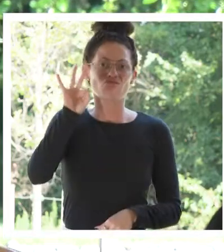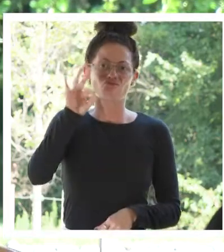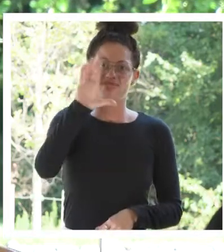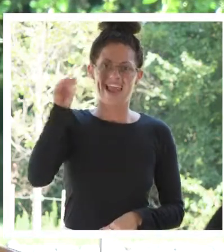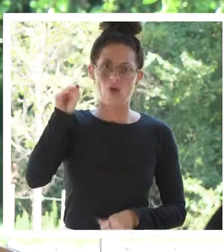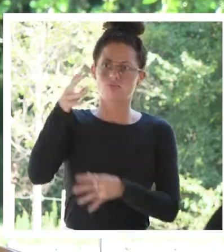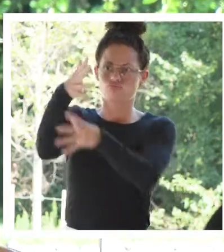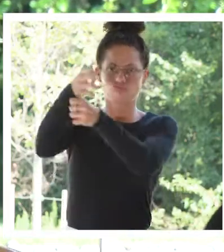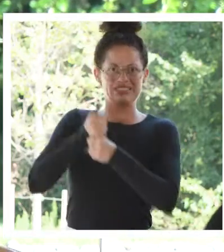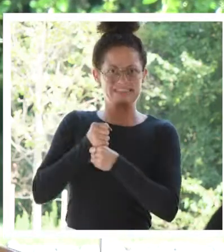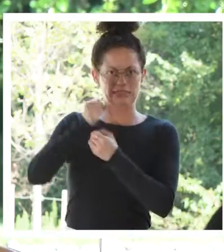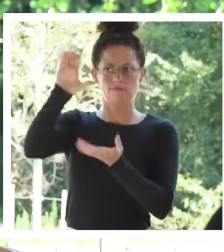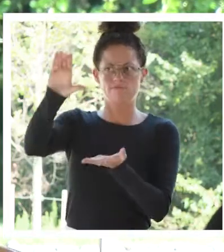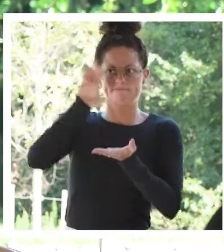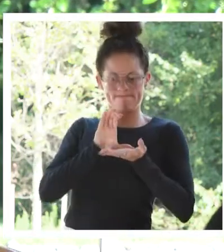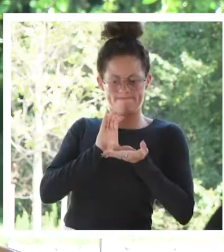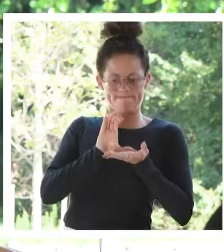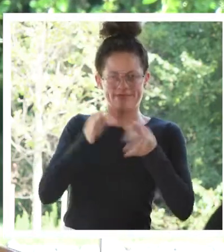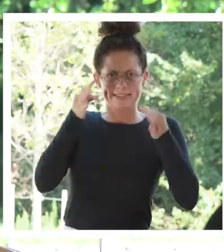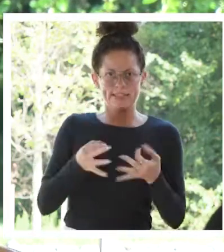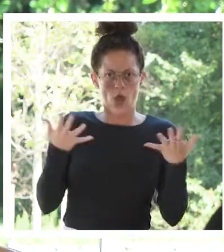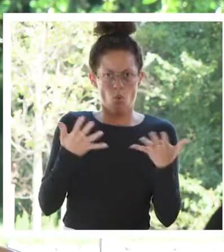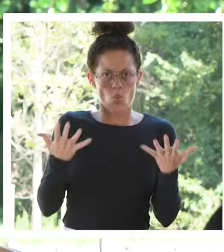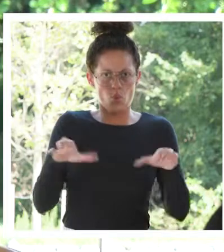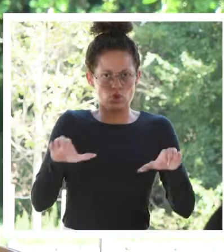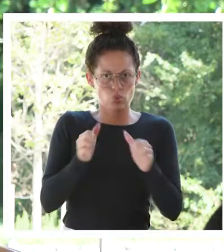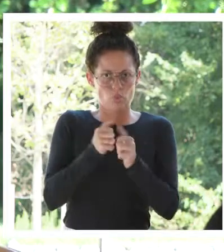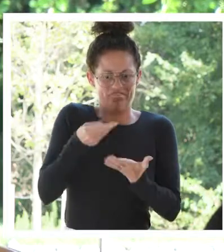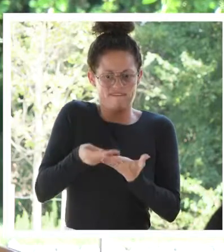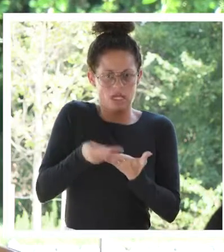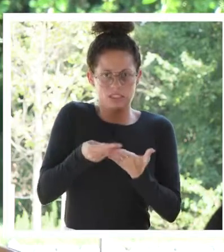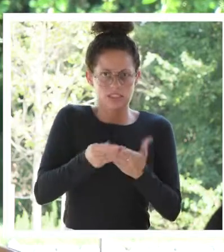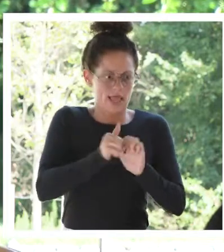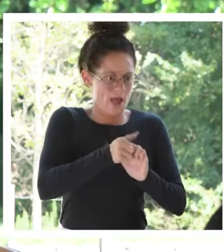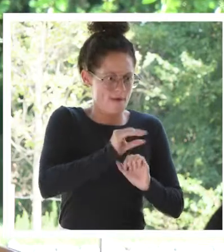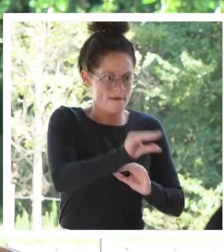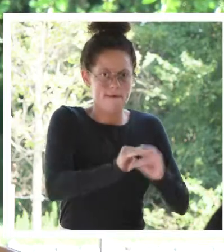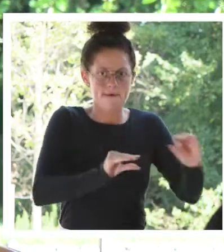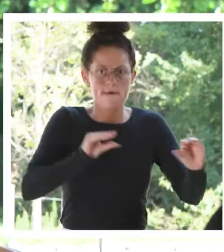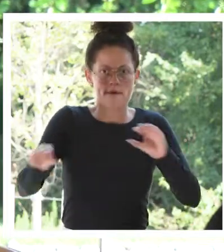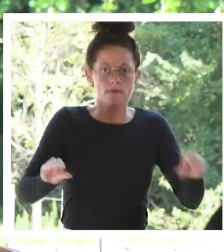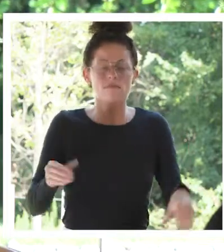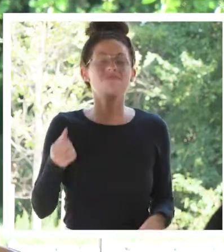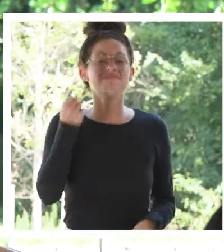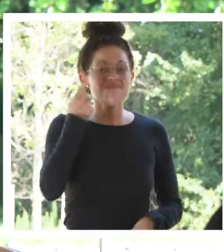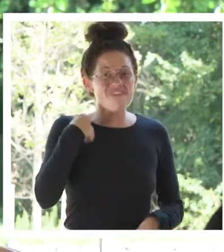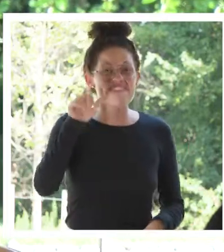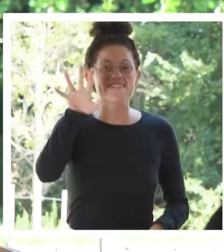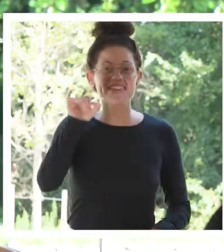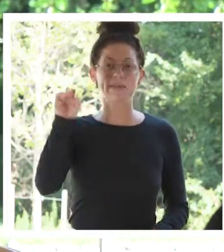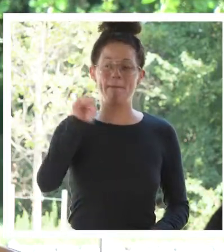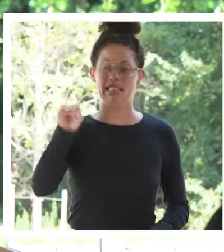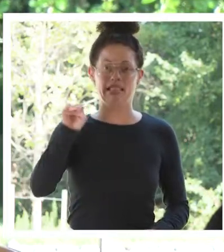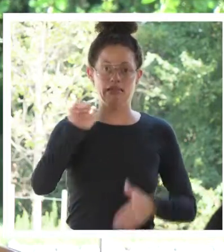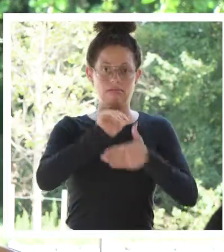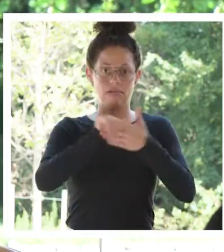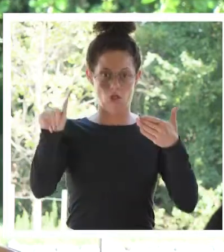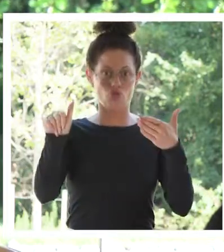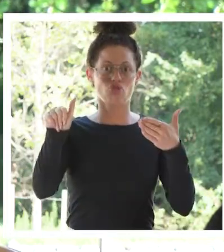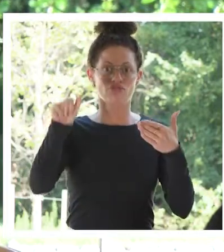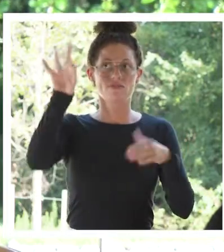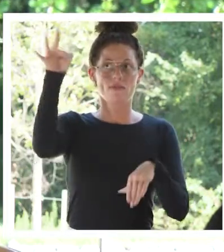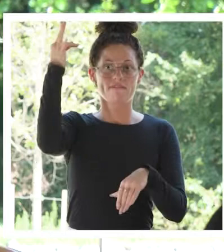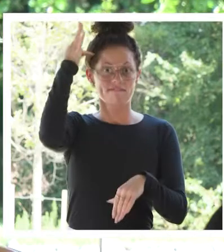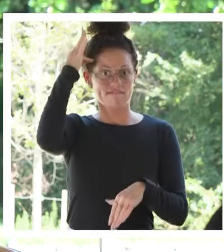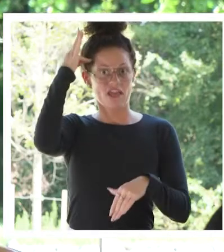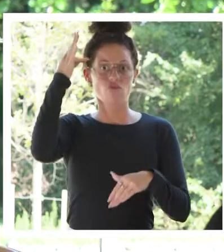decided were best needed. Very flexible funds. Over $50 million of federal funds from the